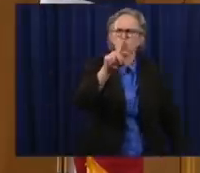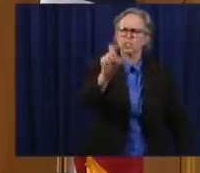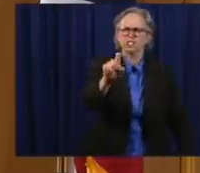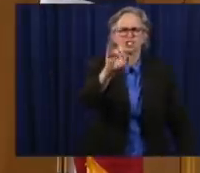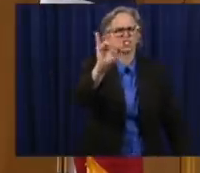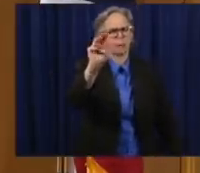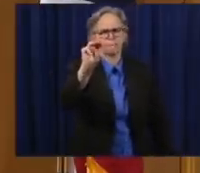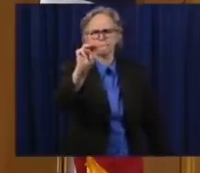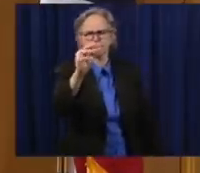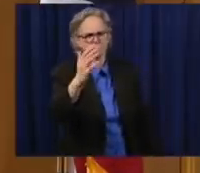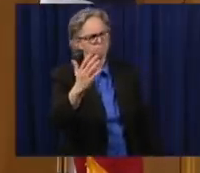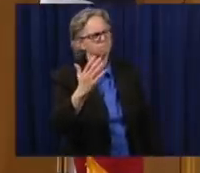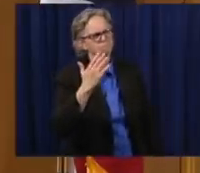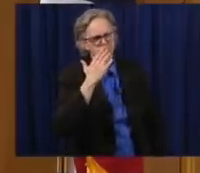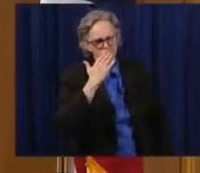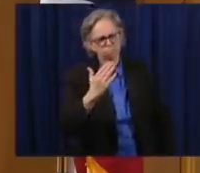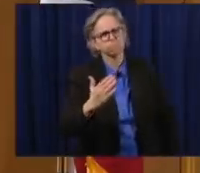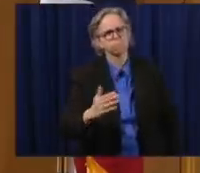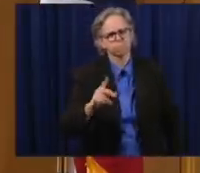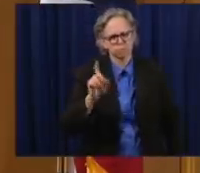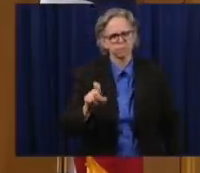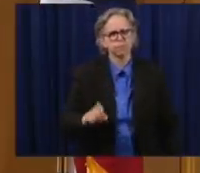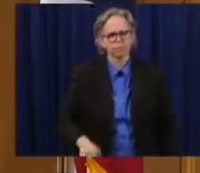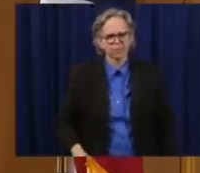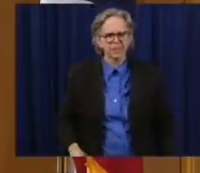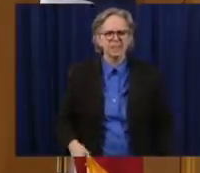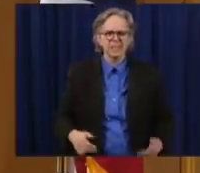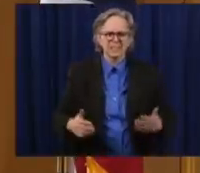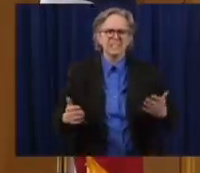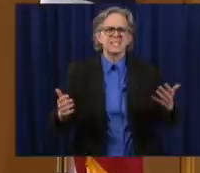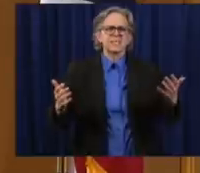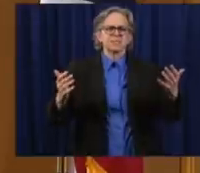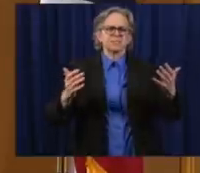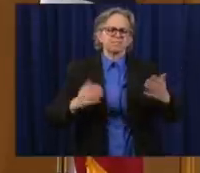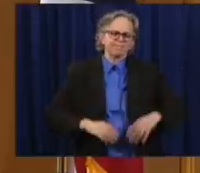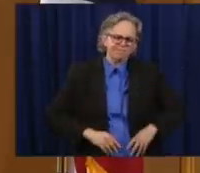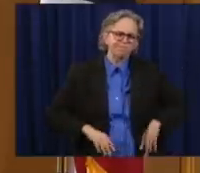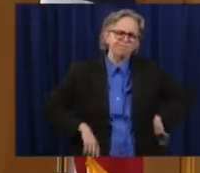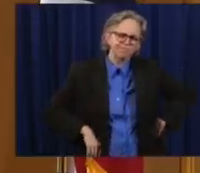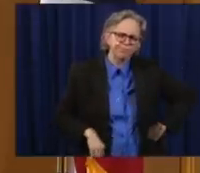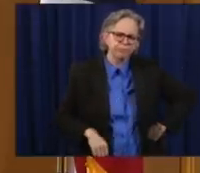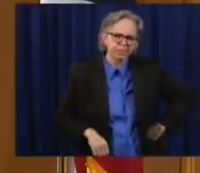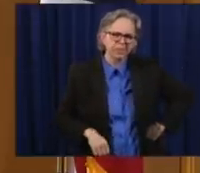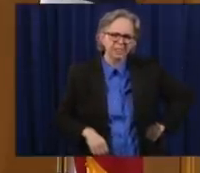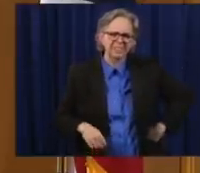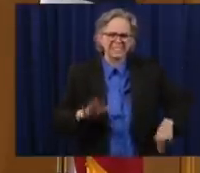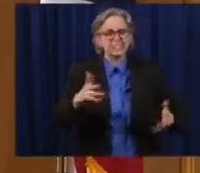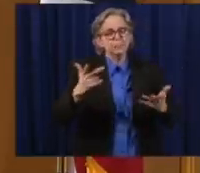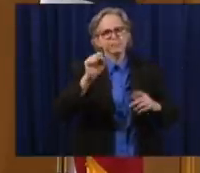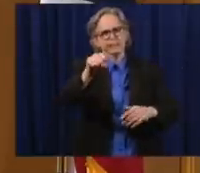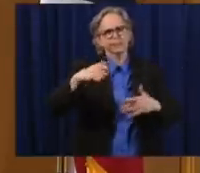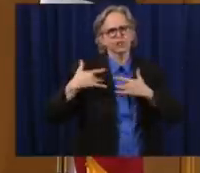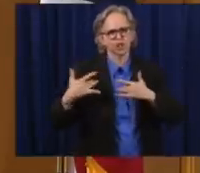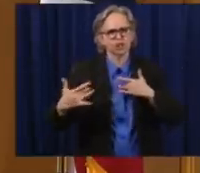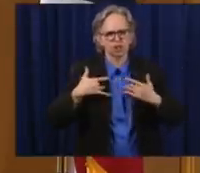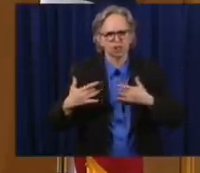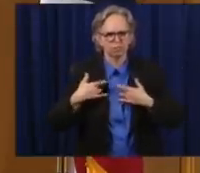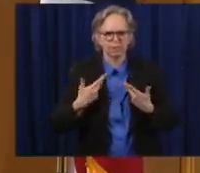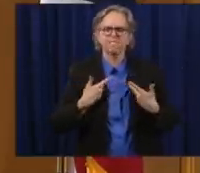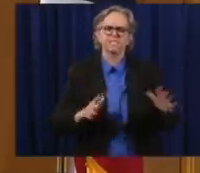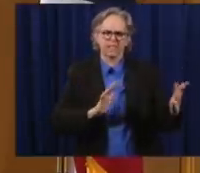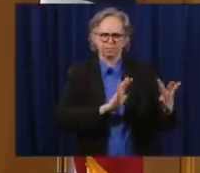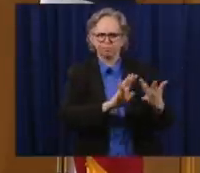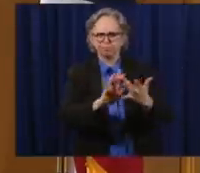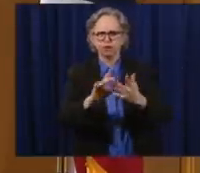I've expressed my concern to our two senators, Senator Brown, Senator